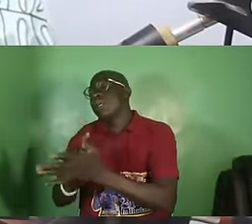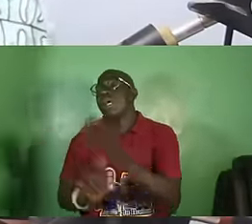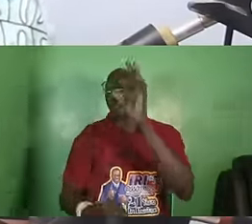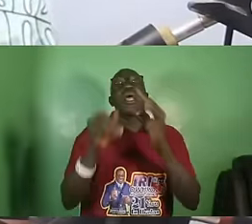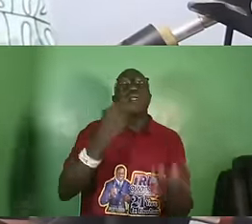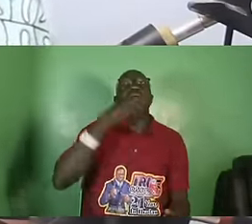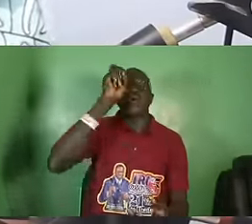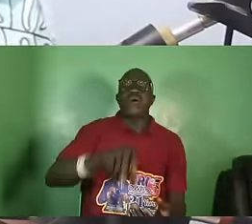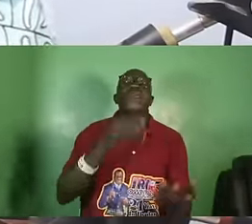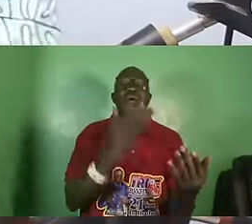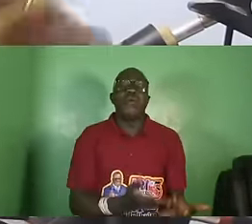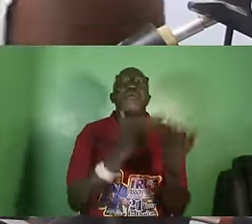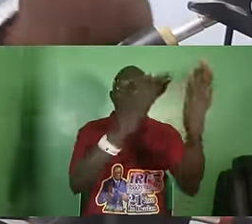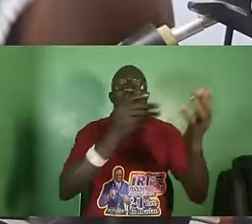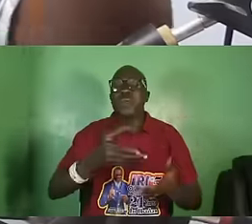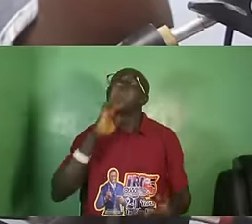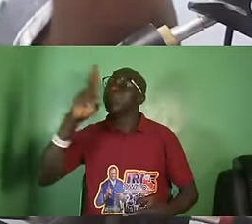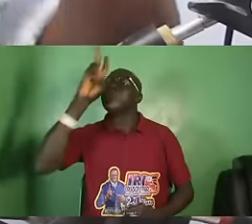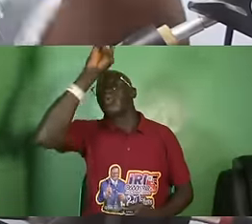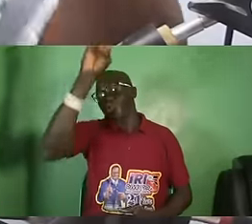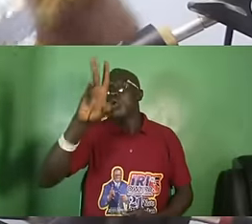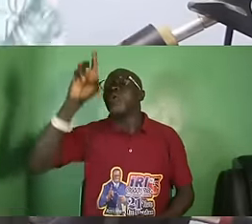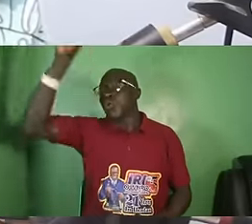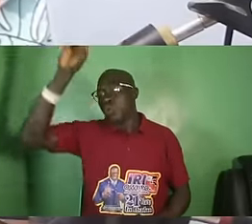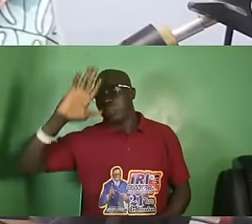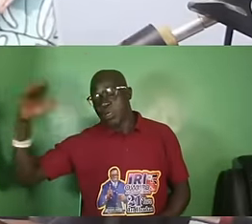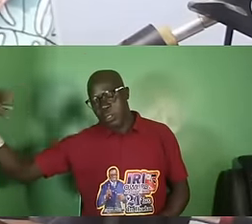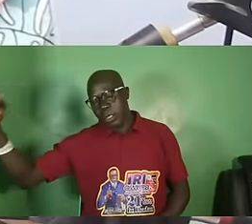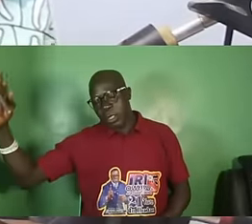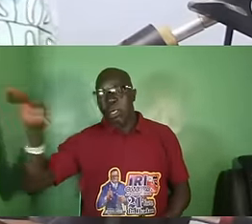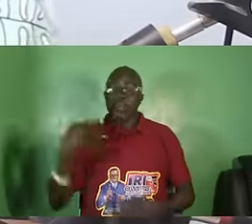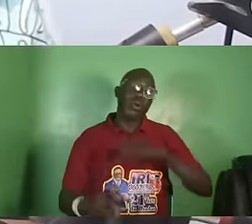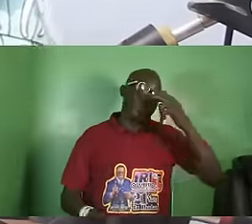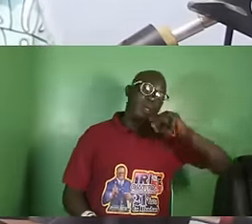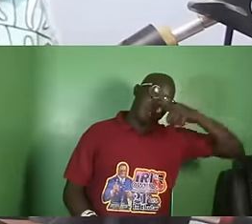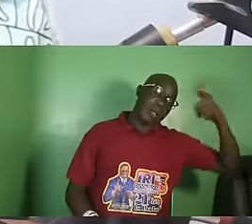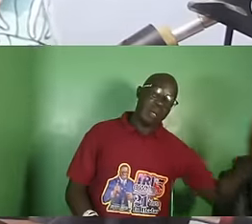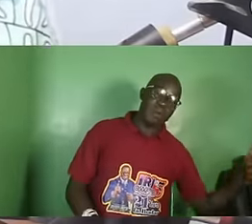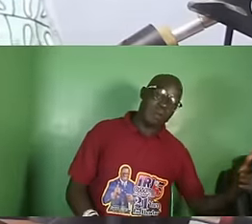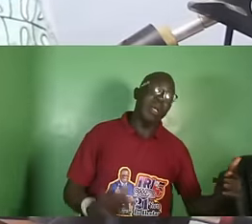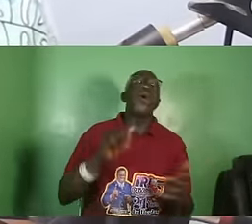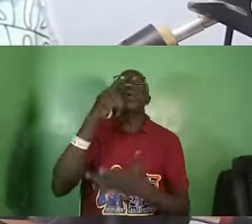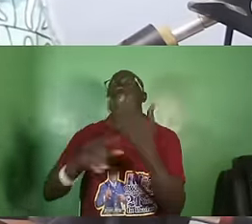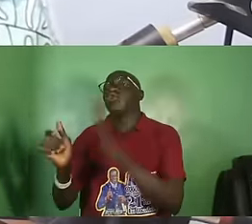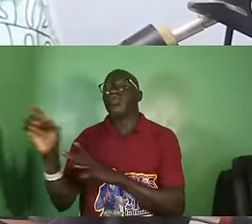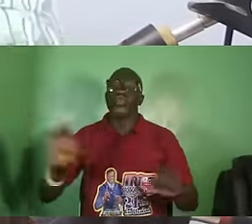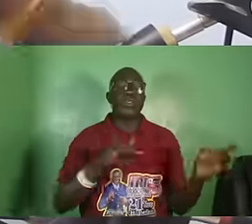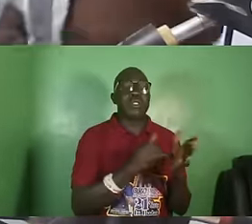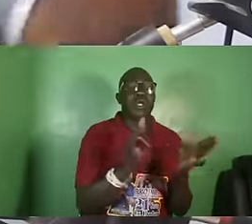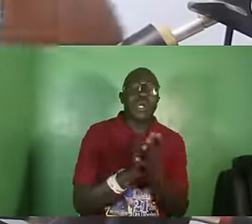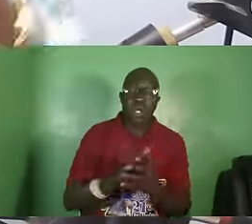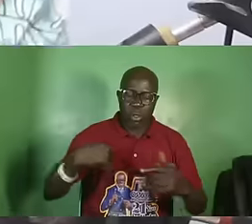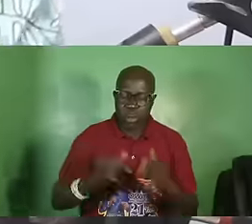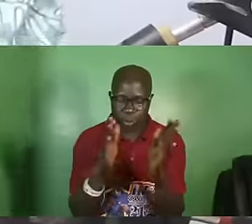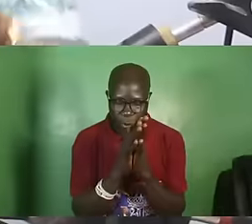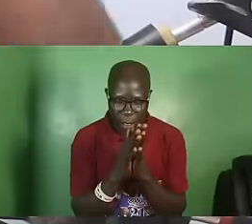Lord said, let's come down to me. One on the right hand. And the other on the left hand. What will you do this